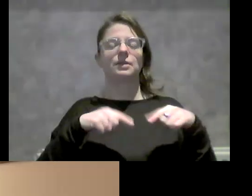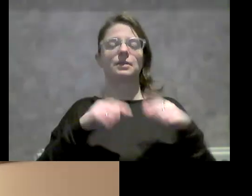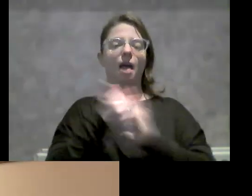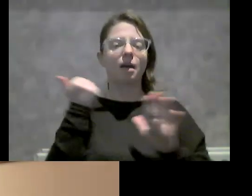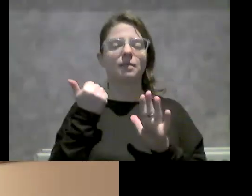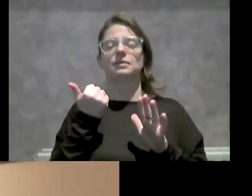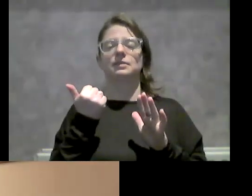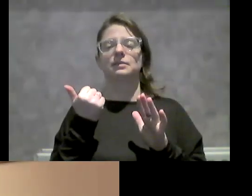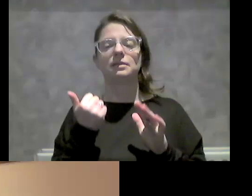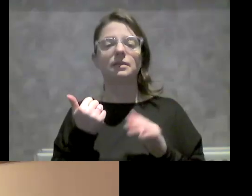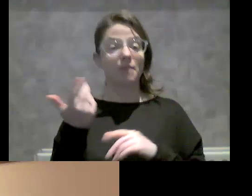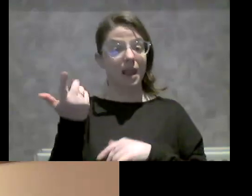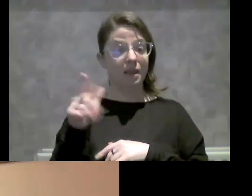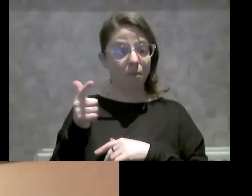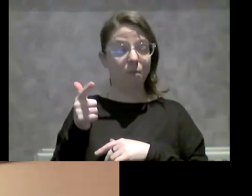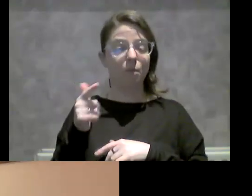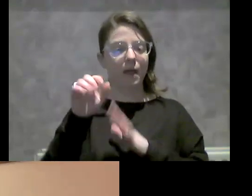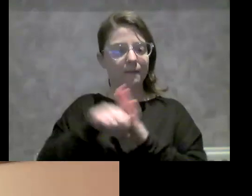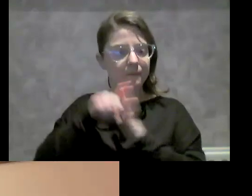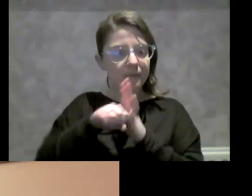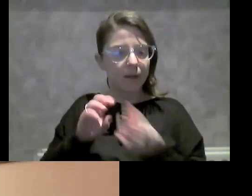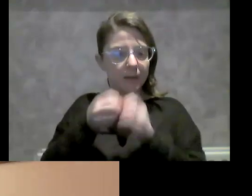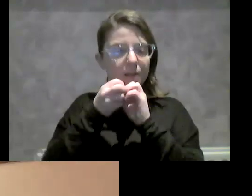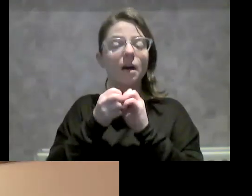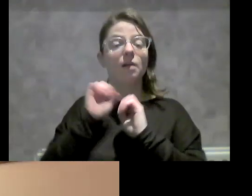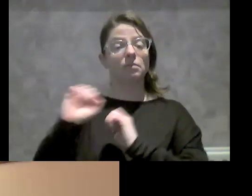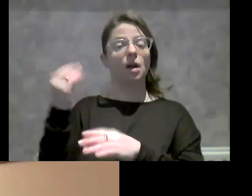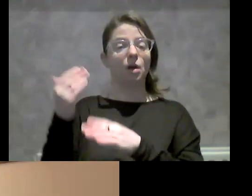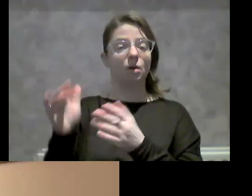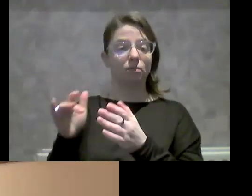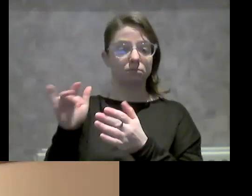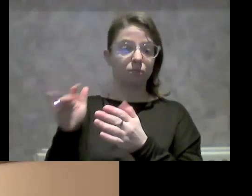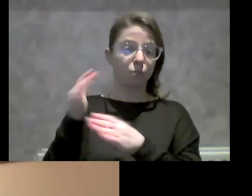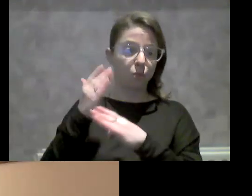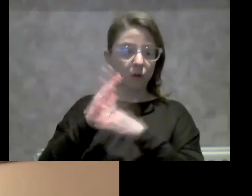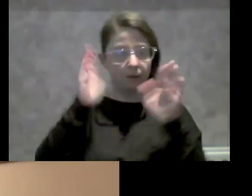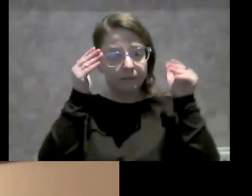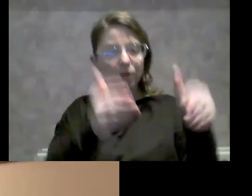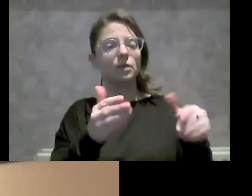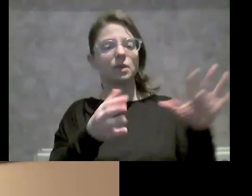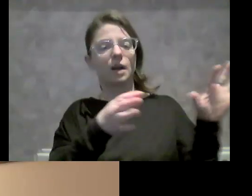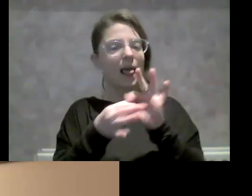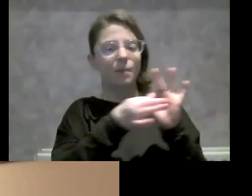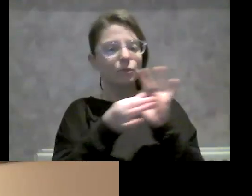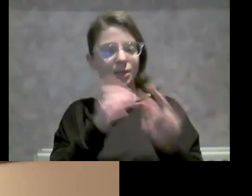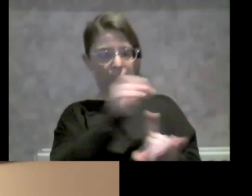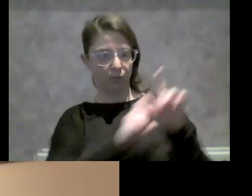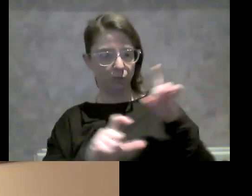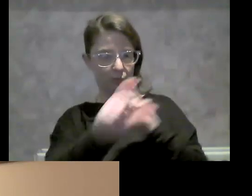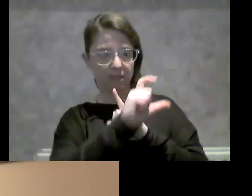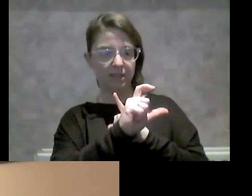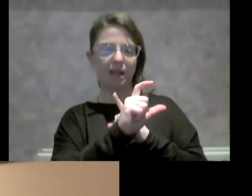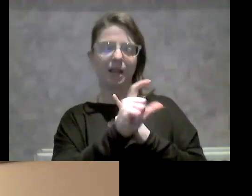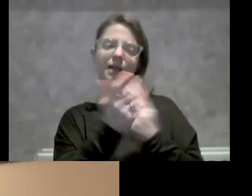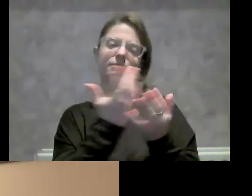and filmmaker from Liverpool. Much of their work centres around collaboration and community, and they've got some absolutely